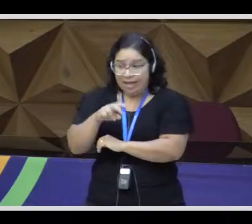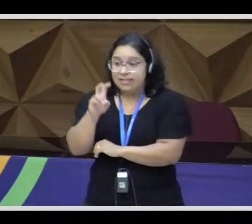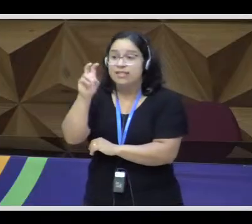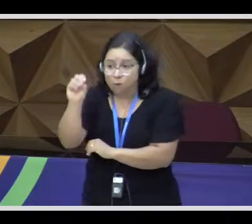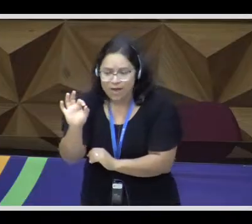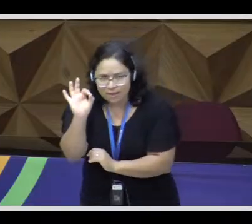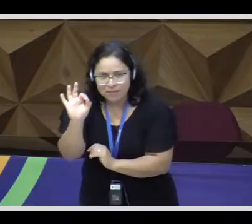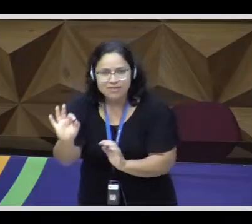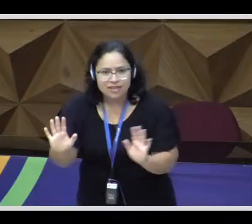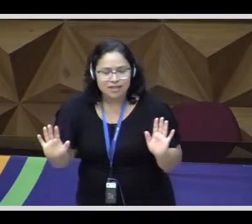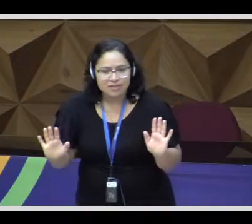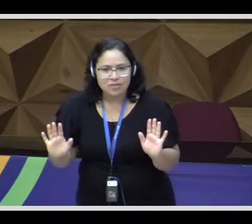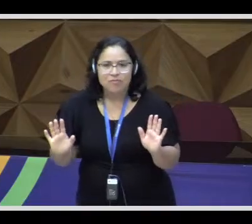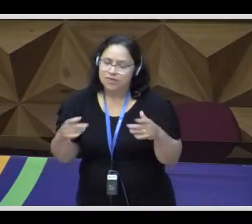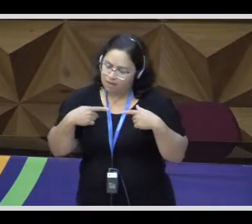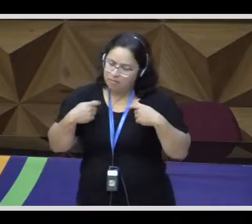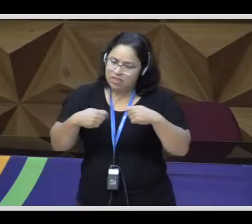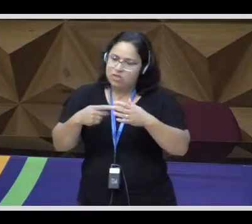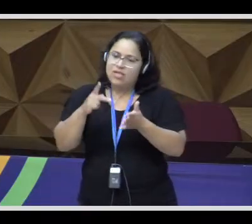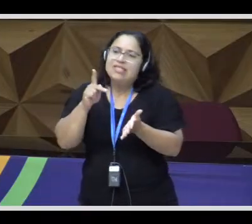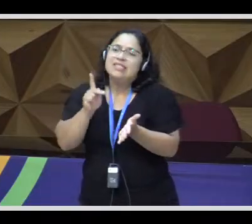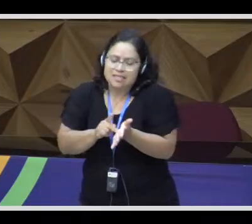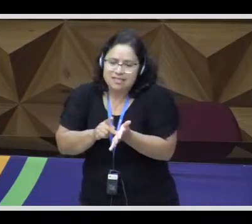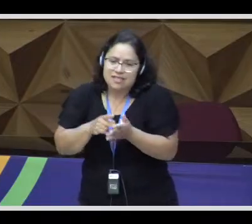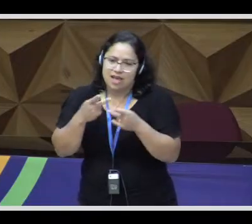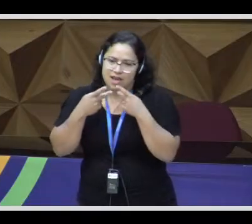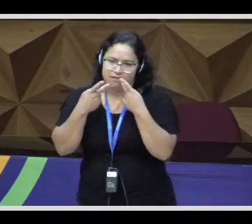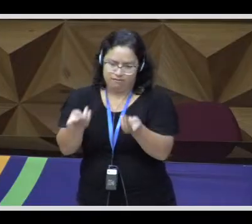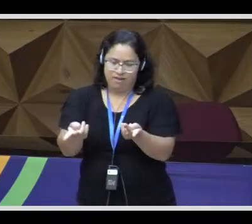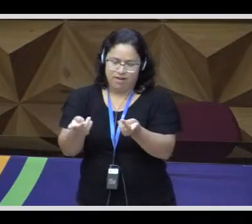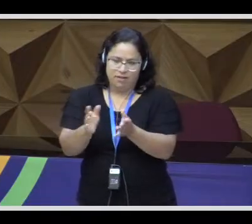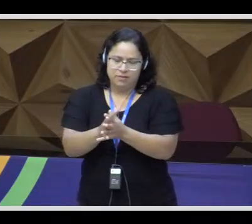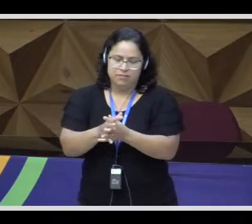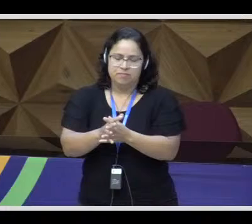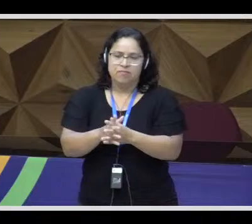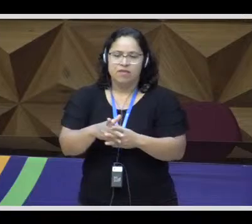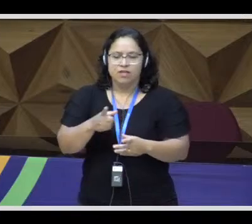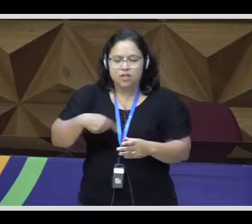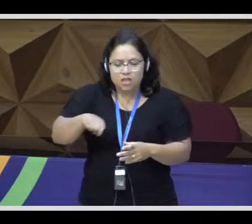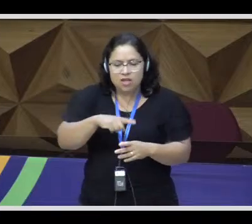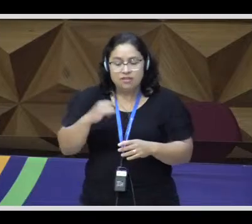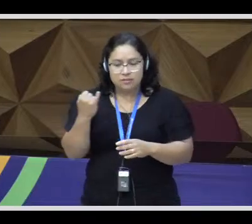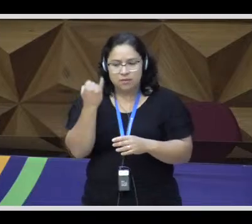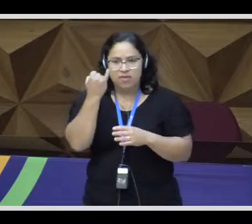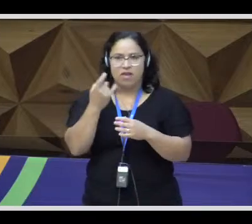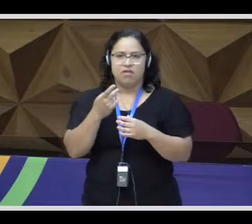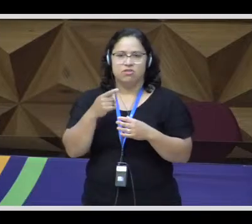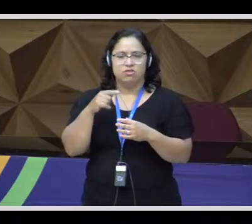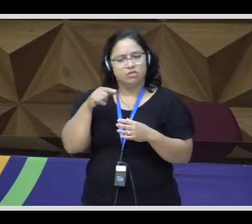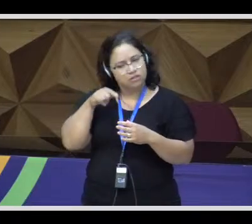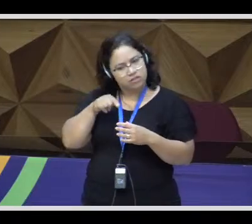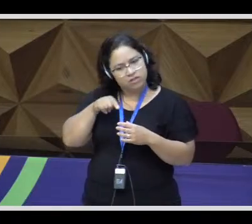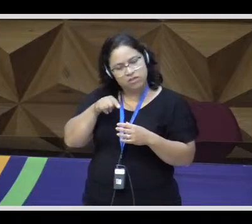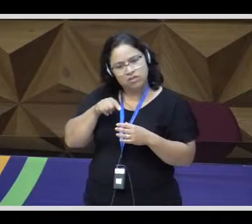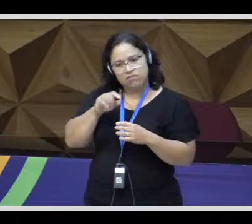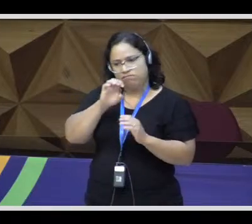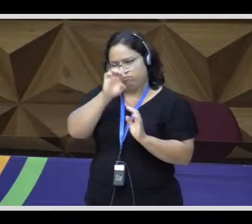And the reason why this is so important for us is because when you don't work well in terms of the